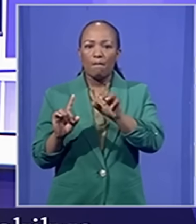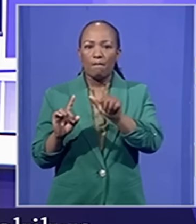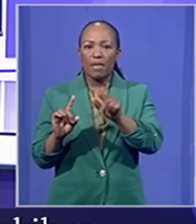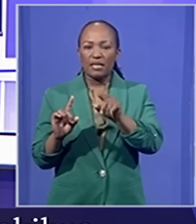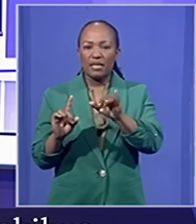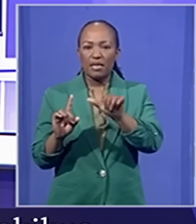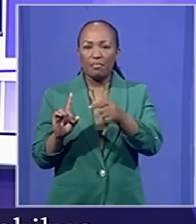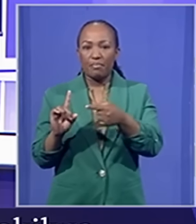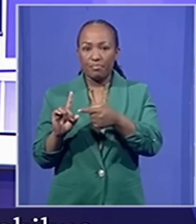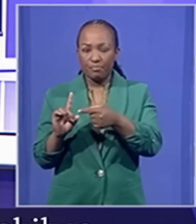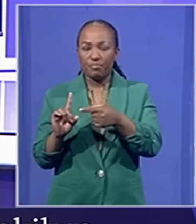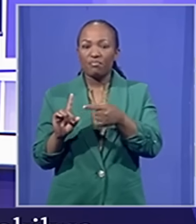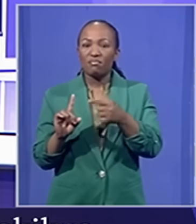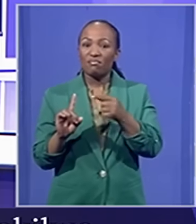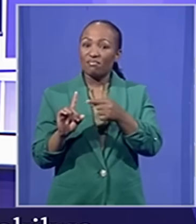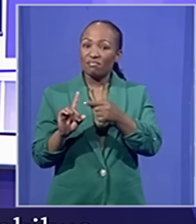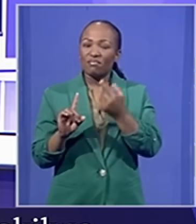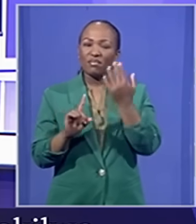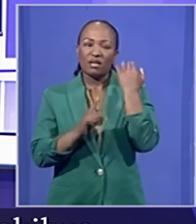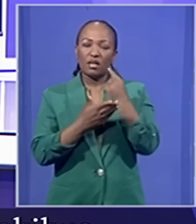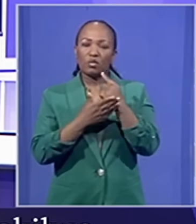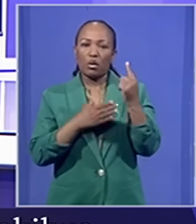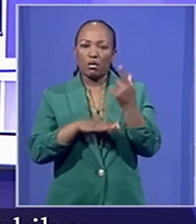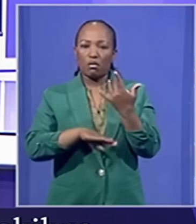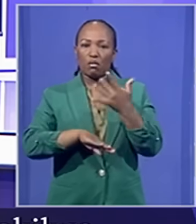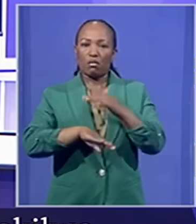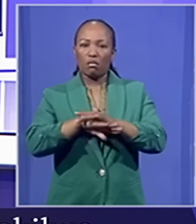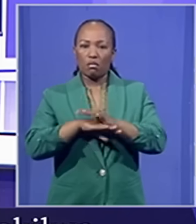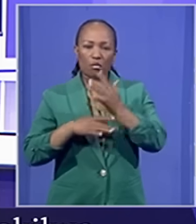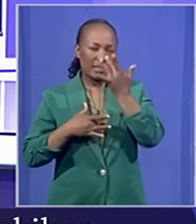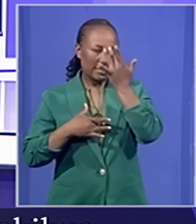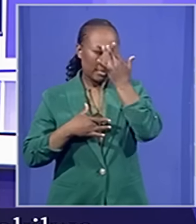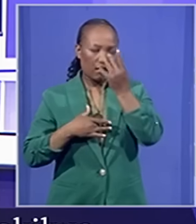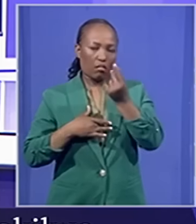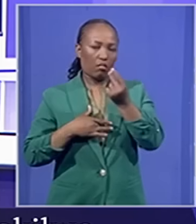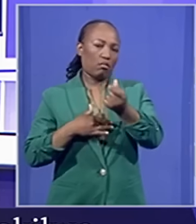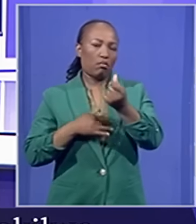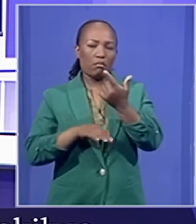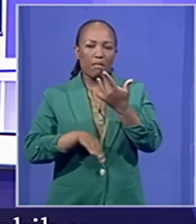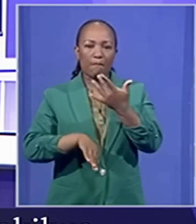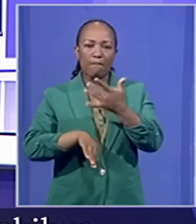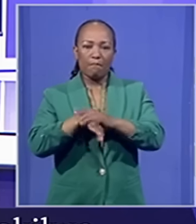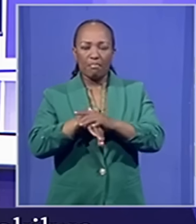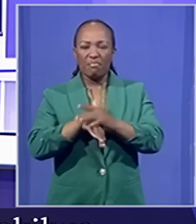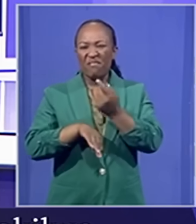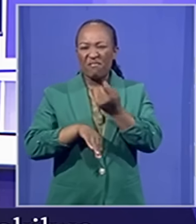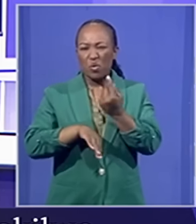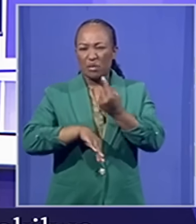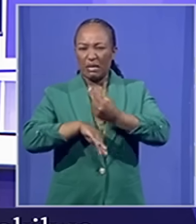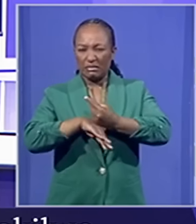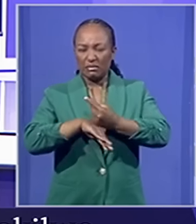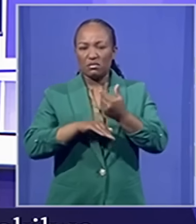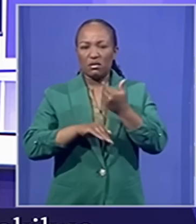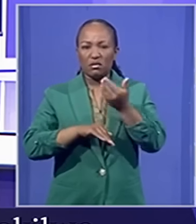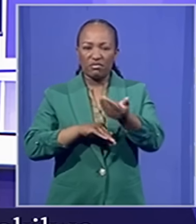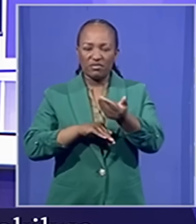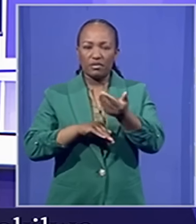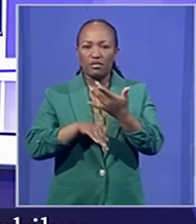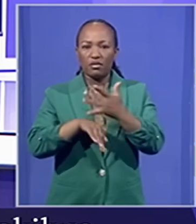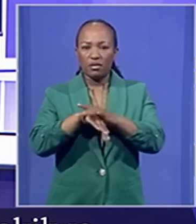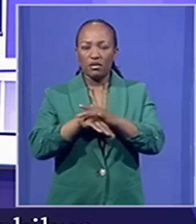Madia. Madia o tlhokafetse beke fetile morago ga bolwetse jo bokhutswane matsatsi a le mmalwa fela morago go tshwara dingwaga di